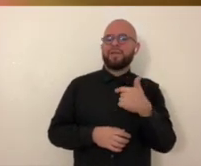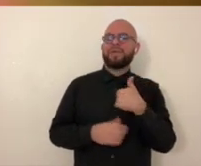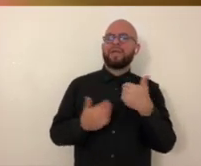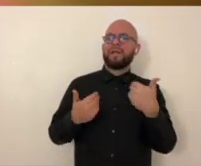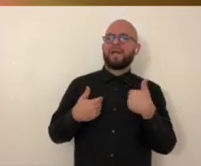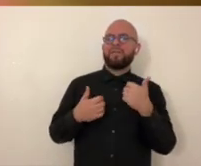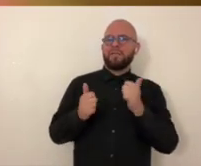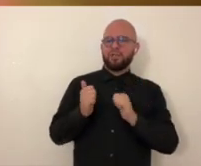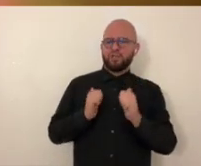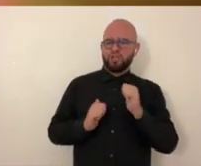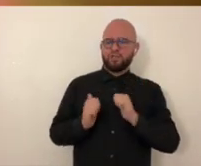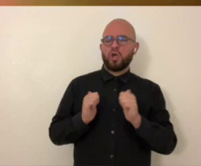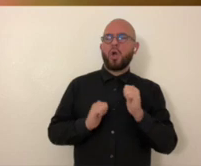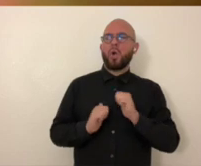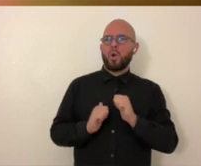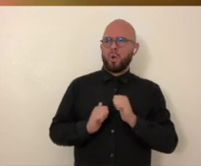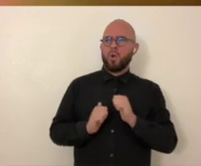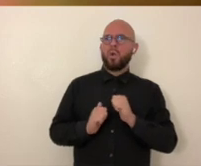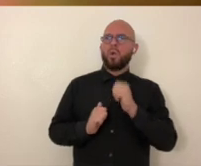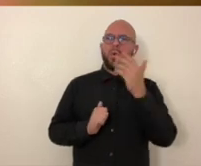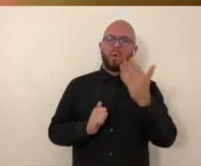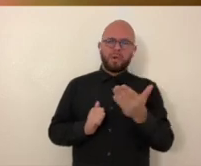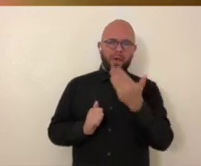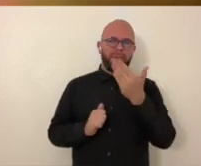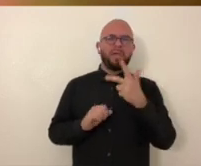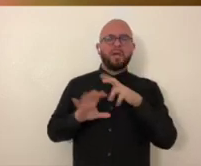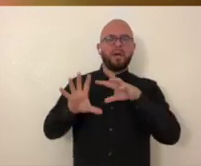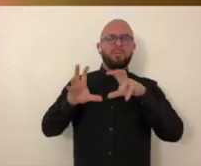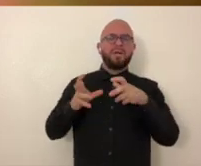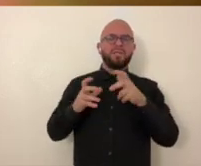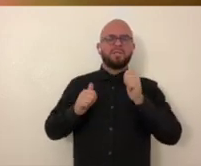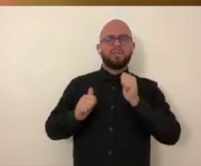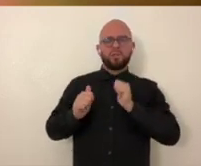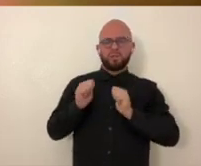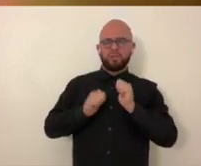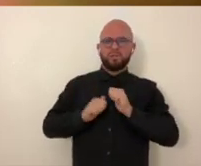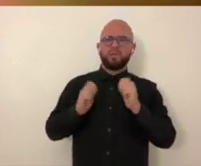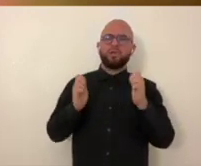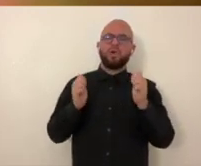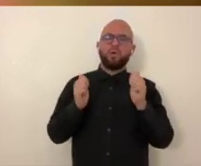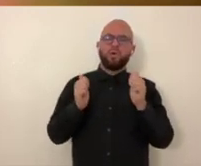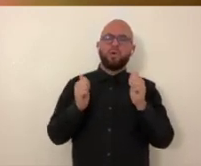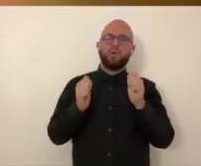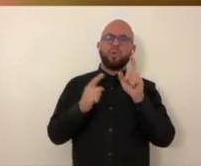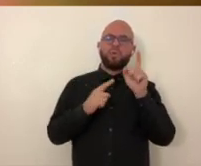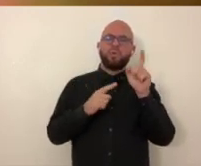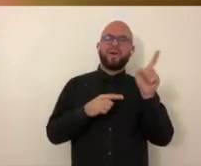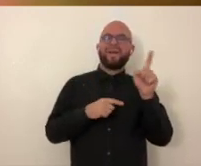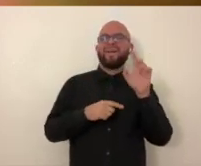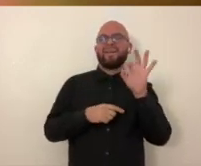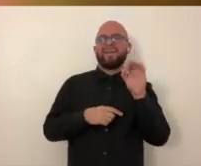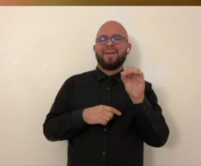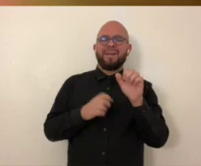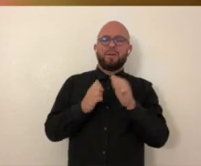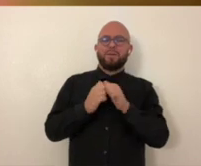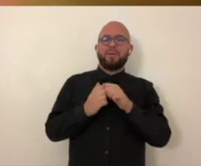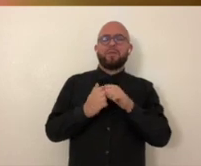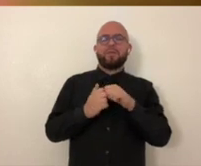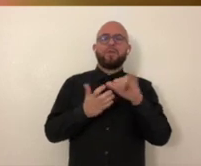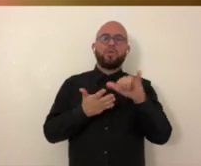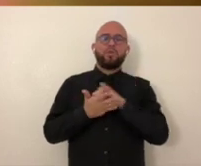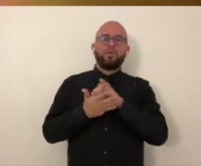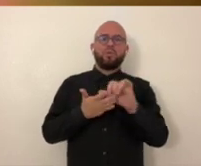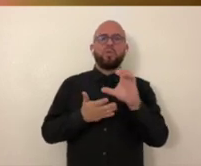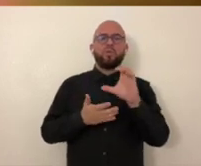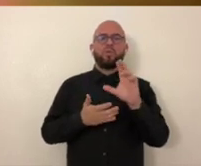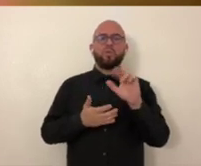Yes, in January, I have a show at 90, a group show with the New